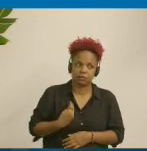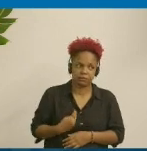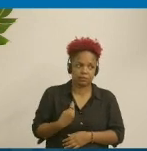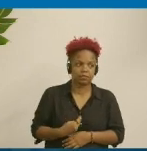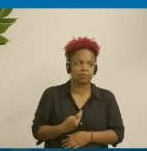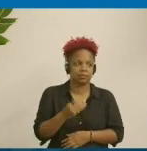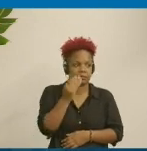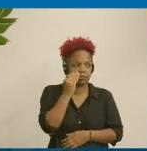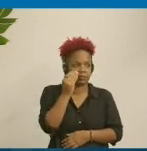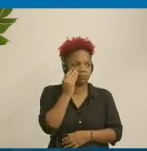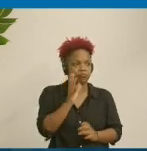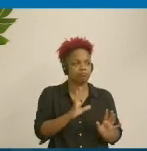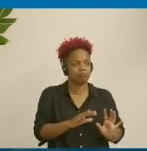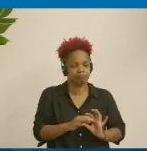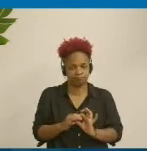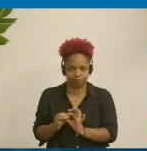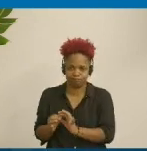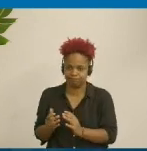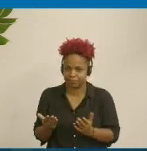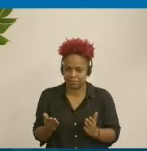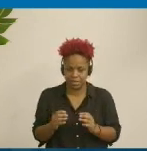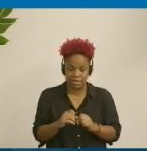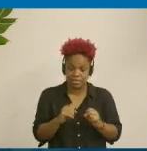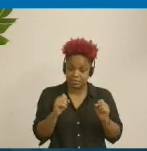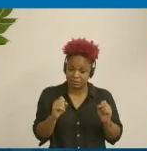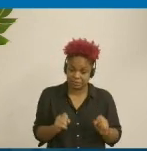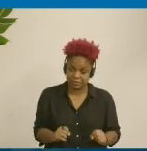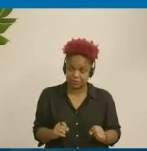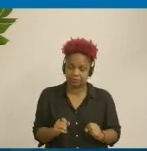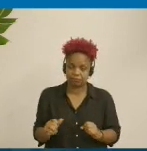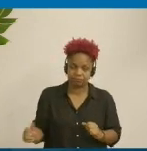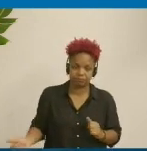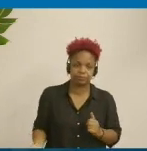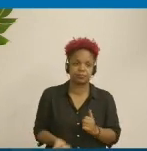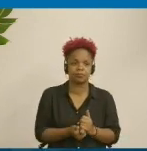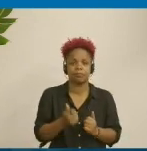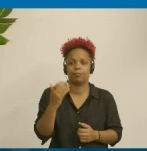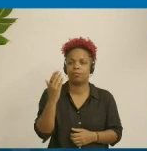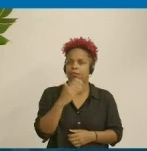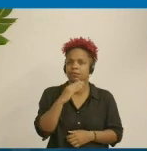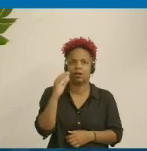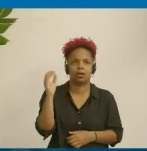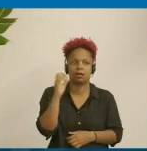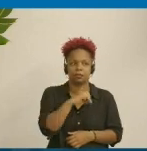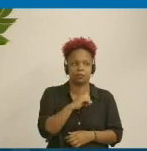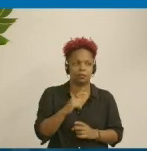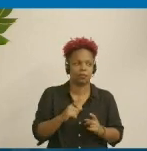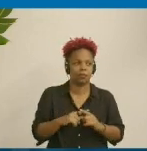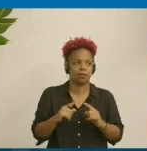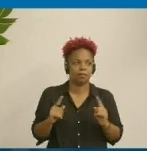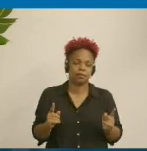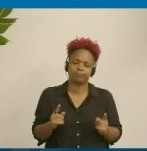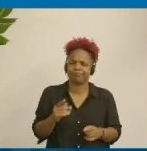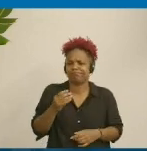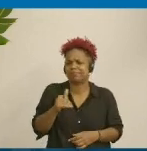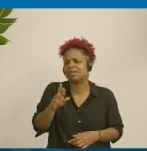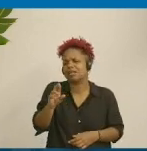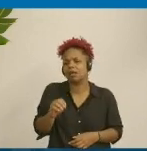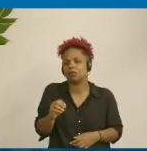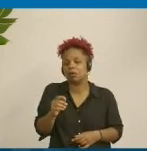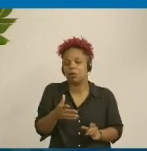support system assessments, but each one is about uncovering what in a given political context is working well that needs